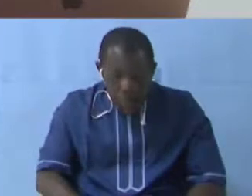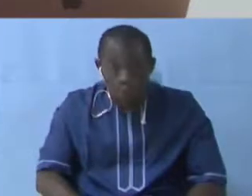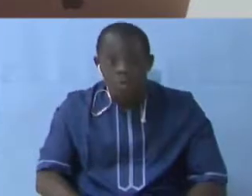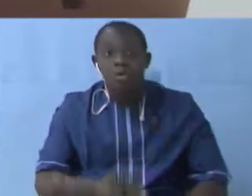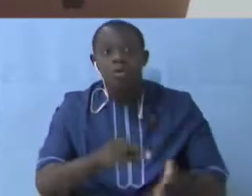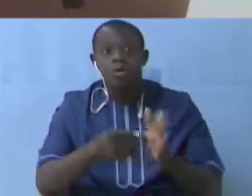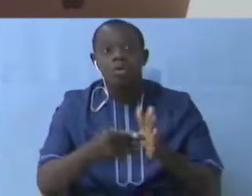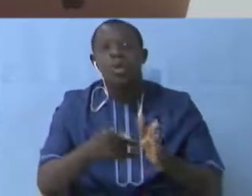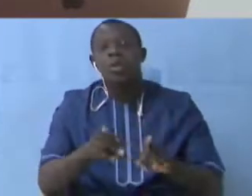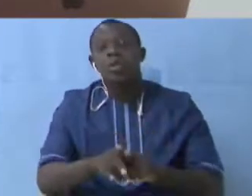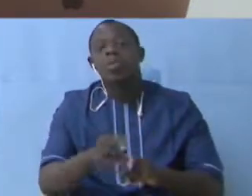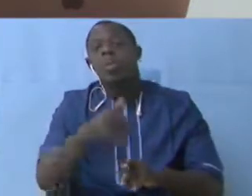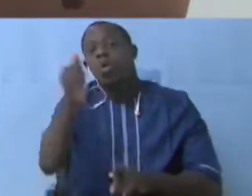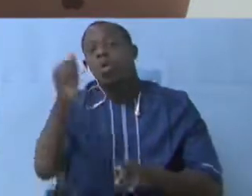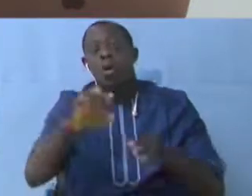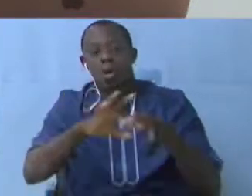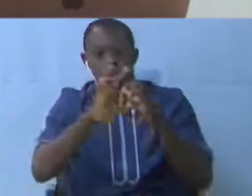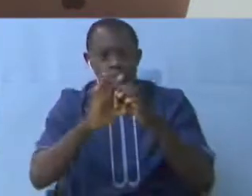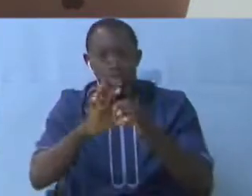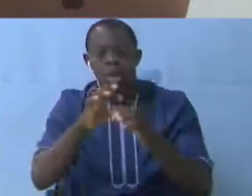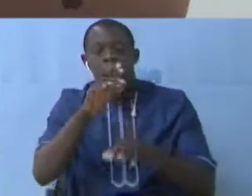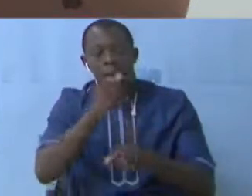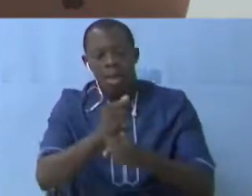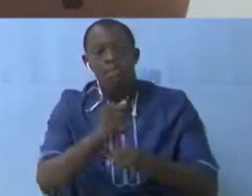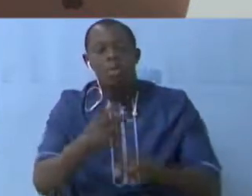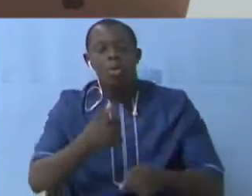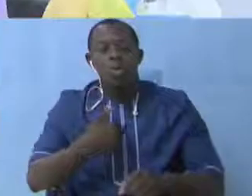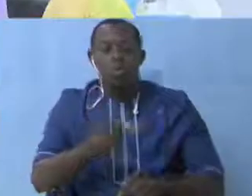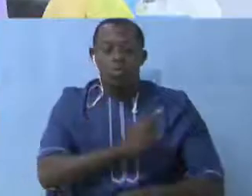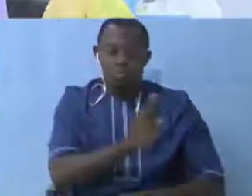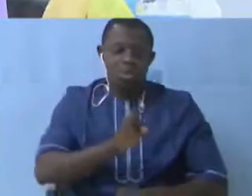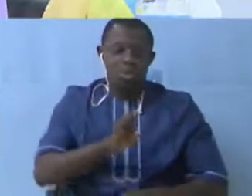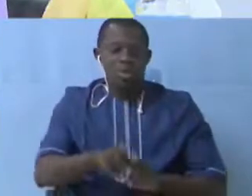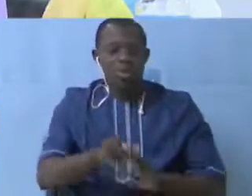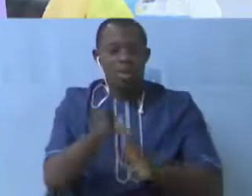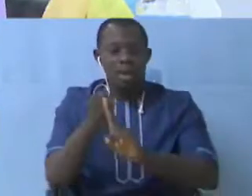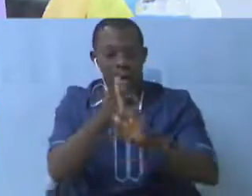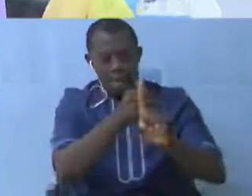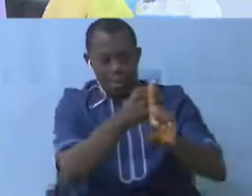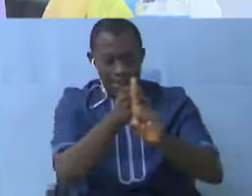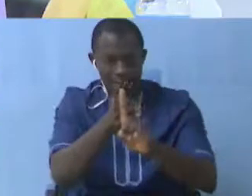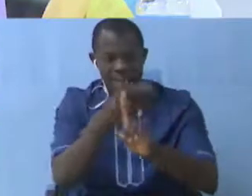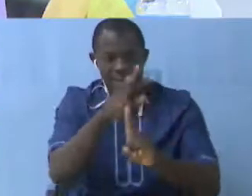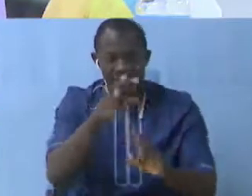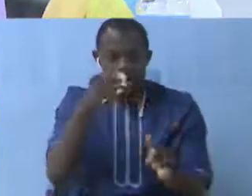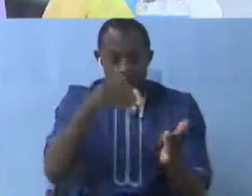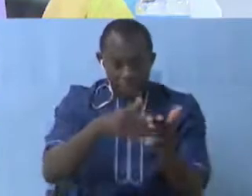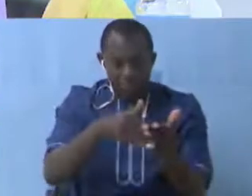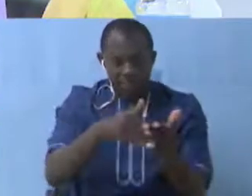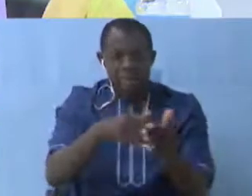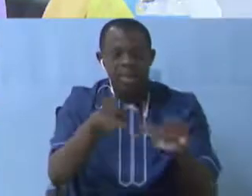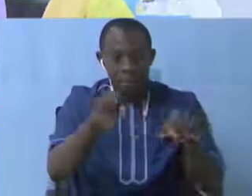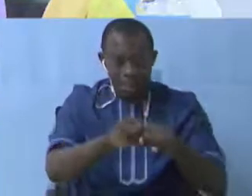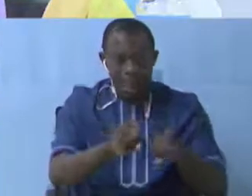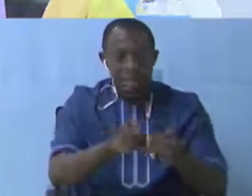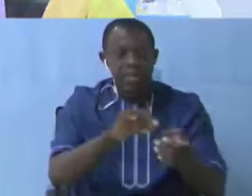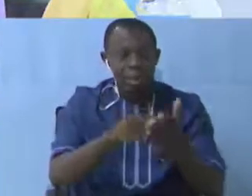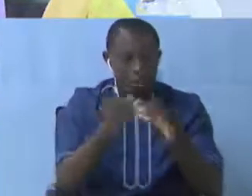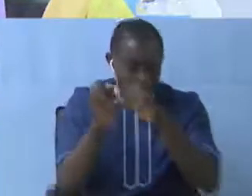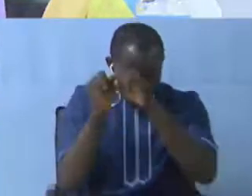Yeah, at least we guided them because they are refugees when they come to Senegal. If they come to us, we will listen to